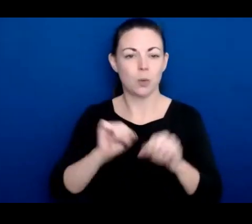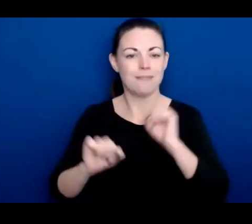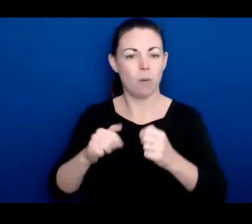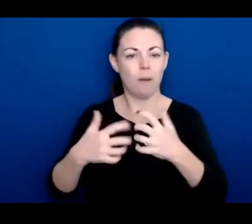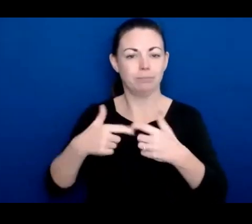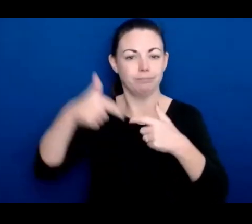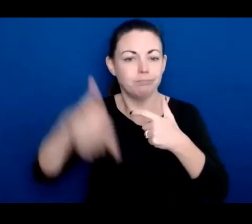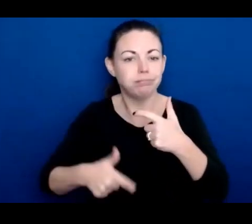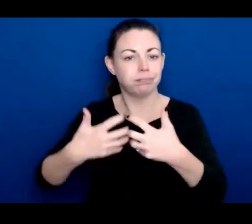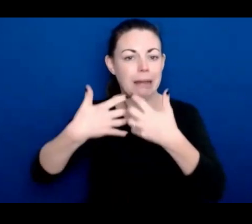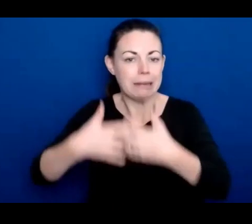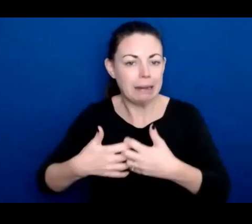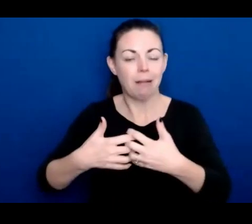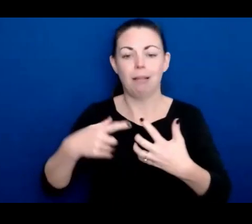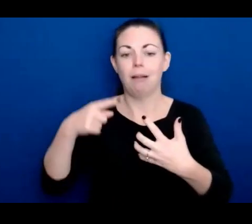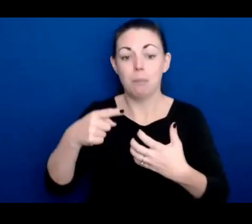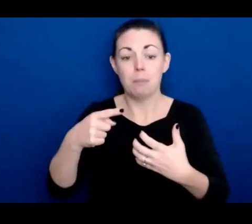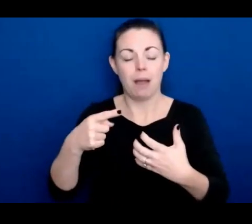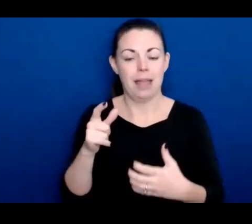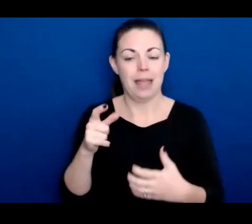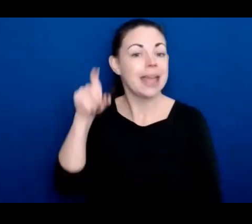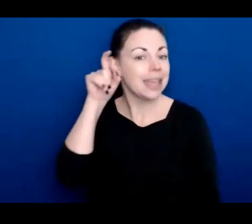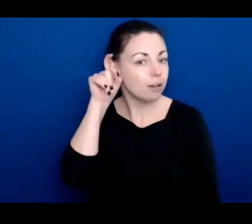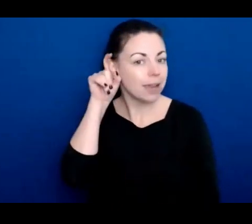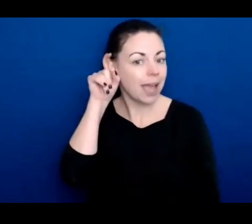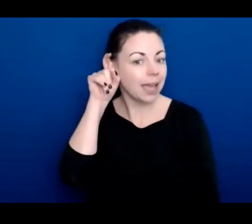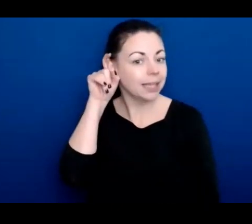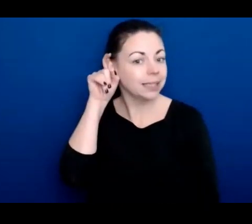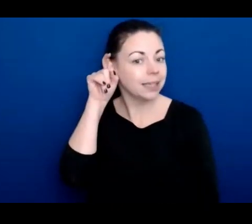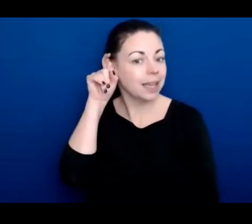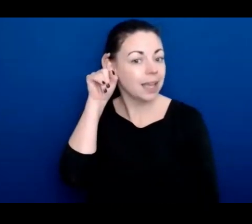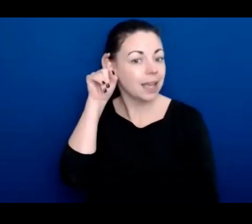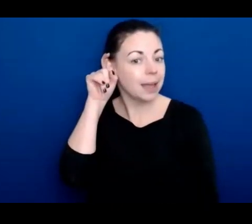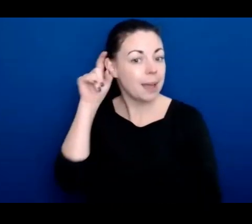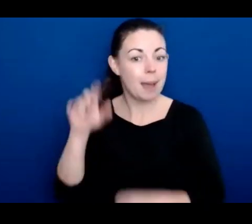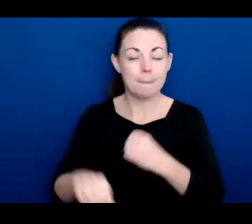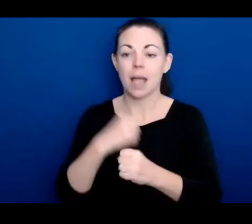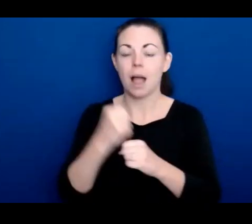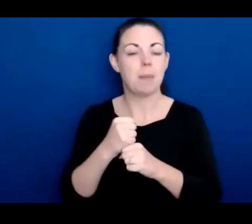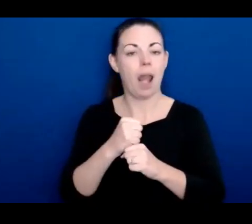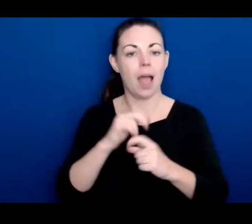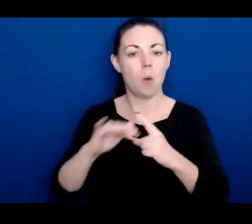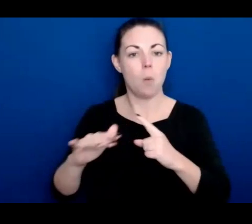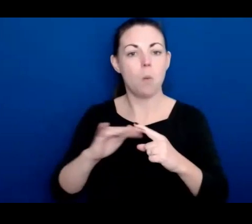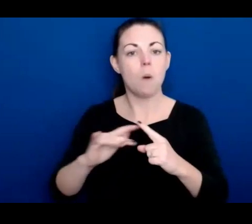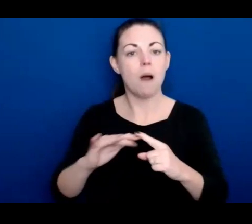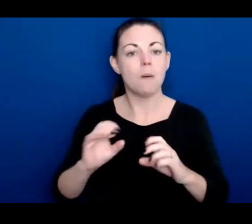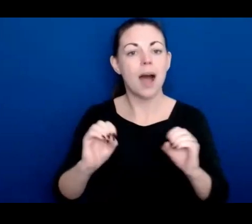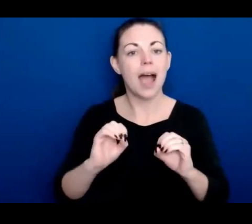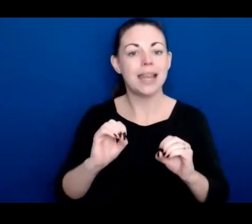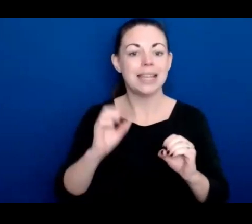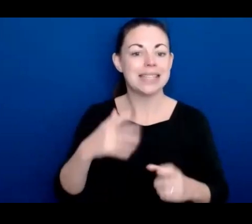technicalities of it, we're effectively turning people's hearing aids into a high quality pair of wireless earpieces matched to your hearing